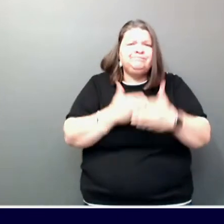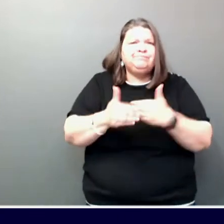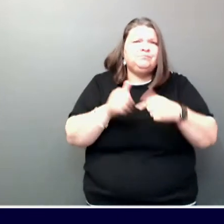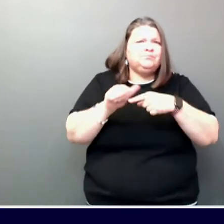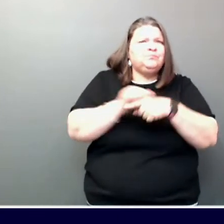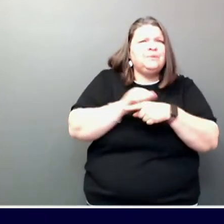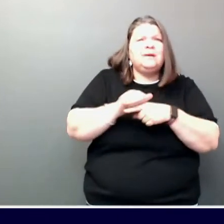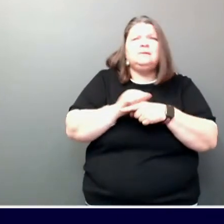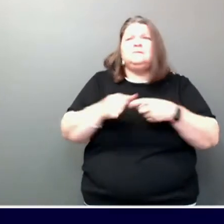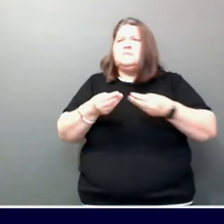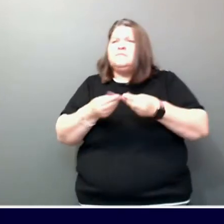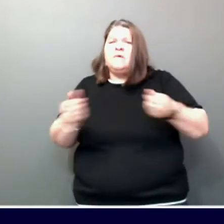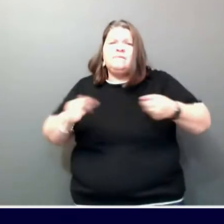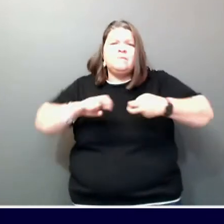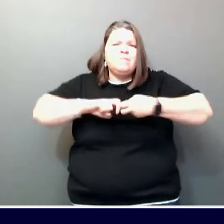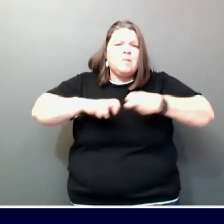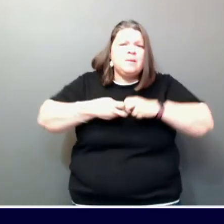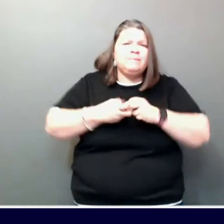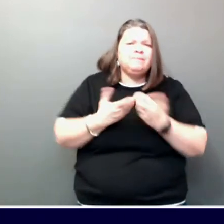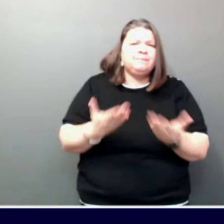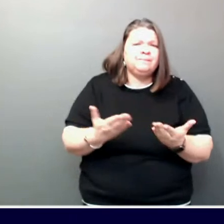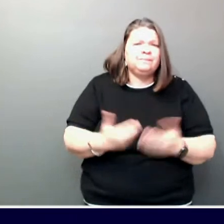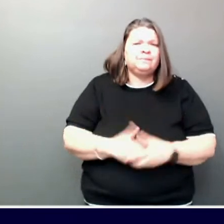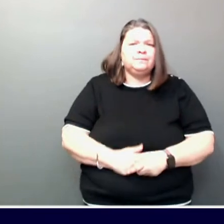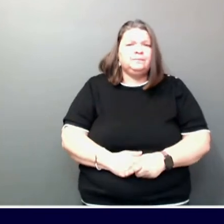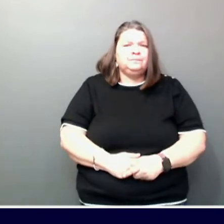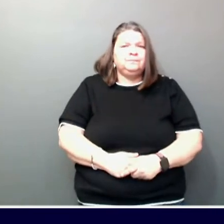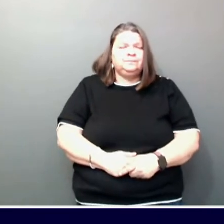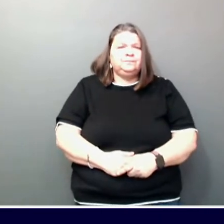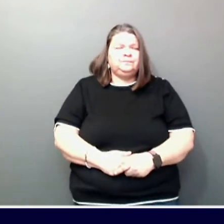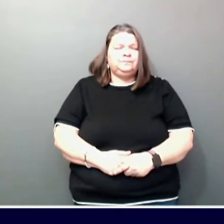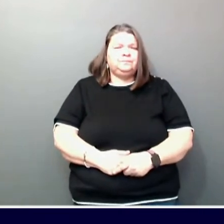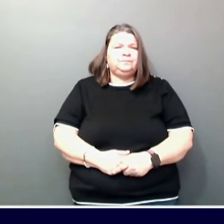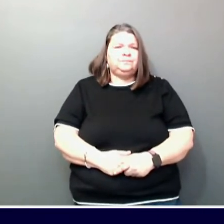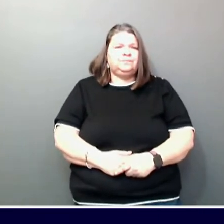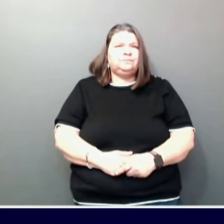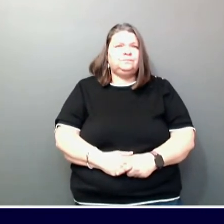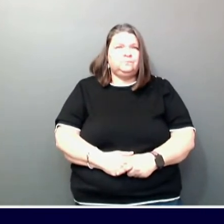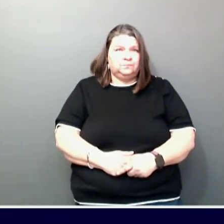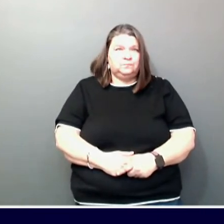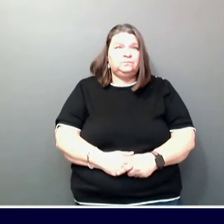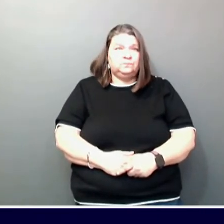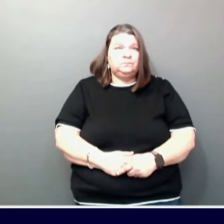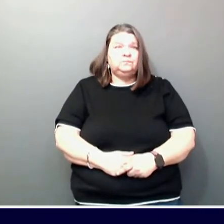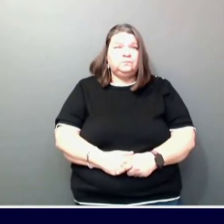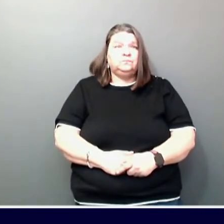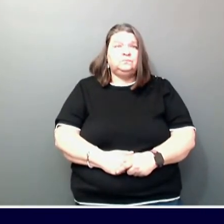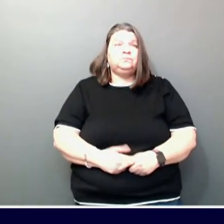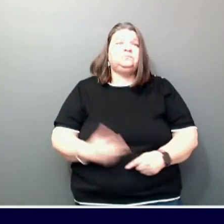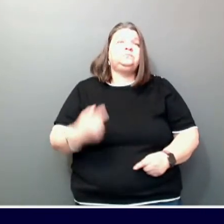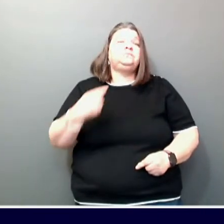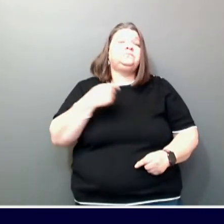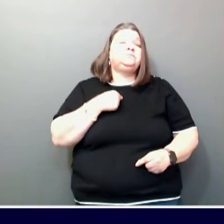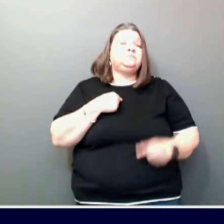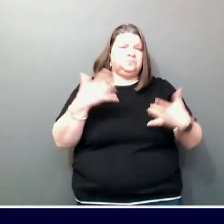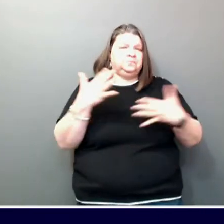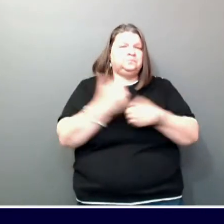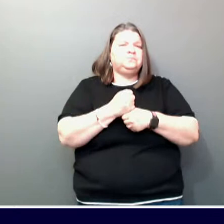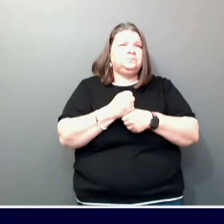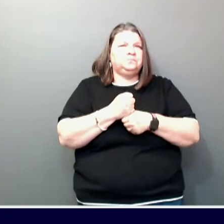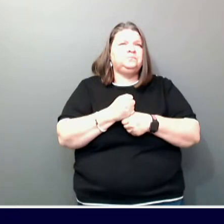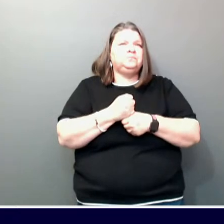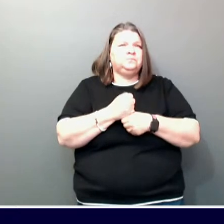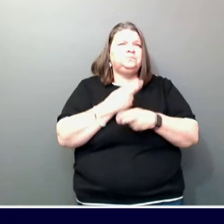to these events. Sure. I think it could be quick, which is, as a reminder, during 2020 and